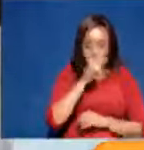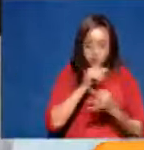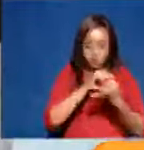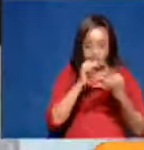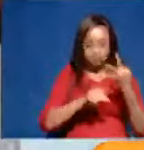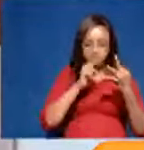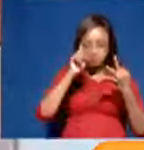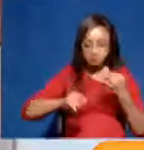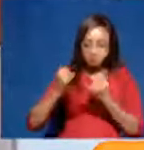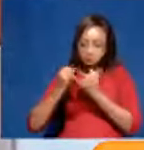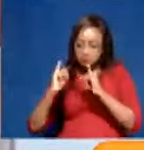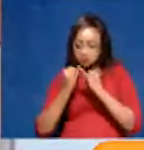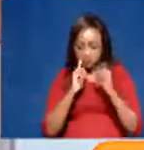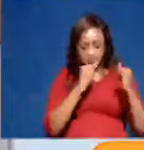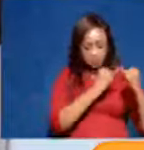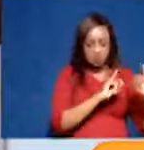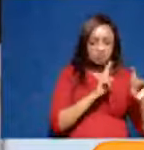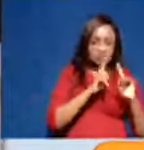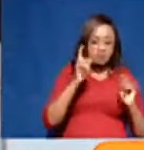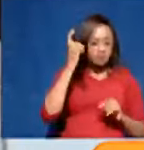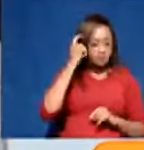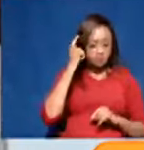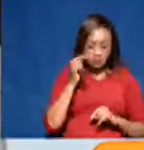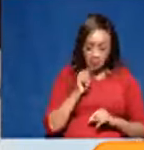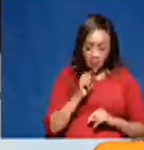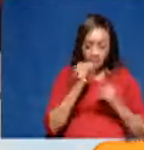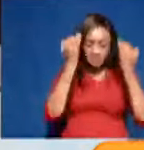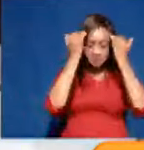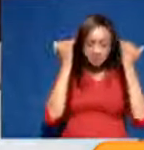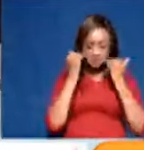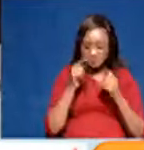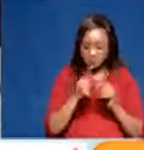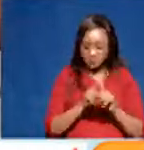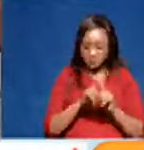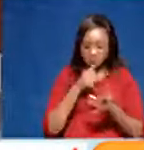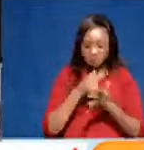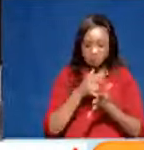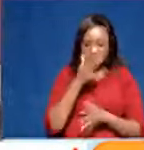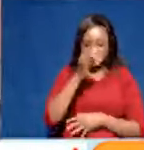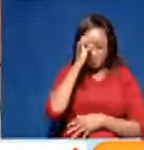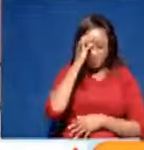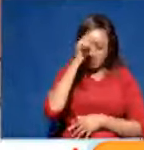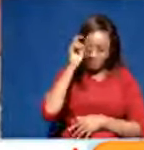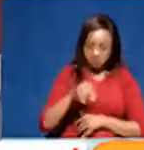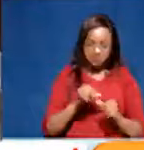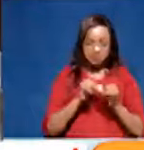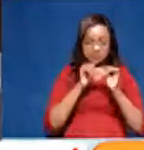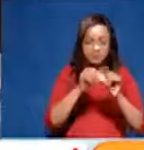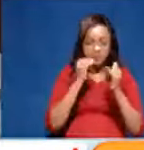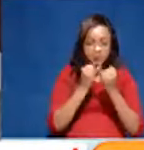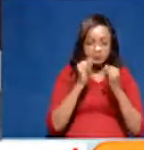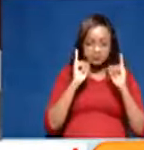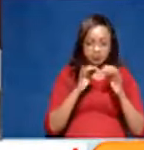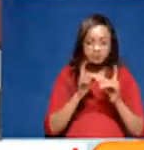independent, and the Judiciary as a co-equal arm of government must remain independent, and we are